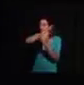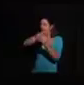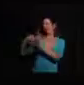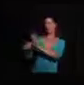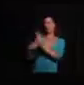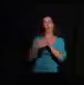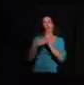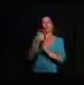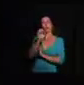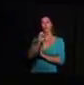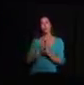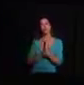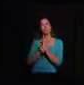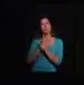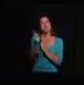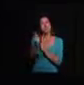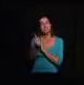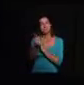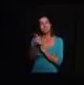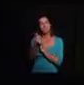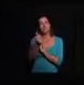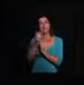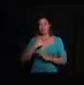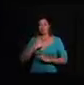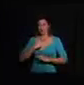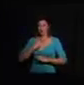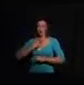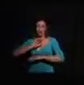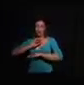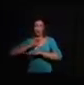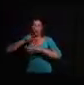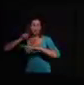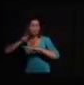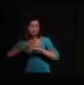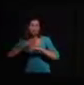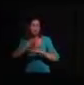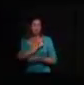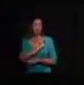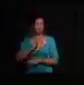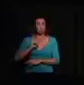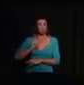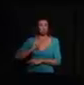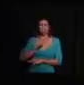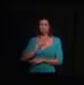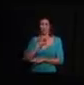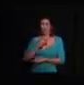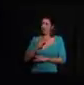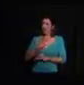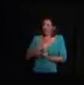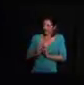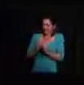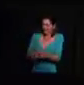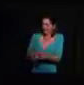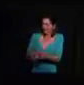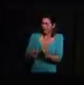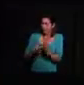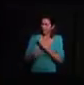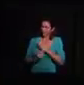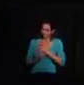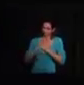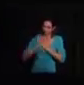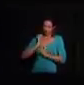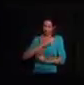find purpose in their lives. Being on a board like this is actually a gift to the board members, because it gives our life meaning and our